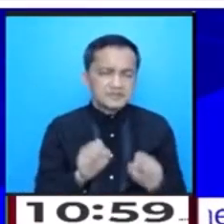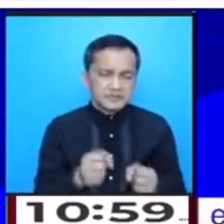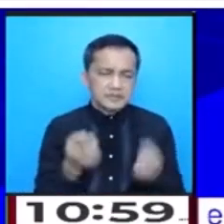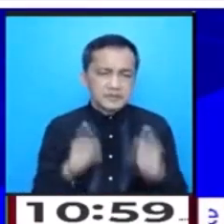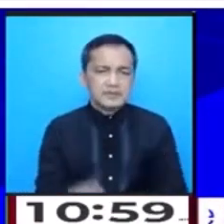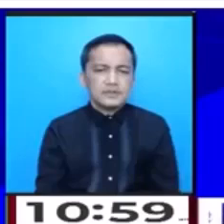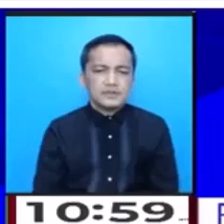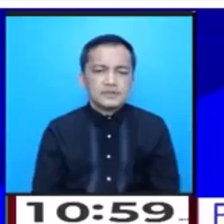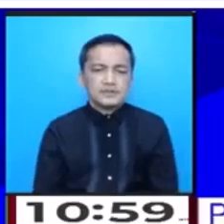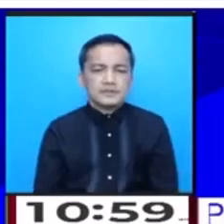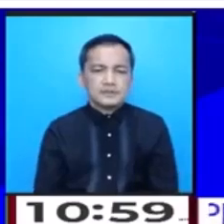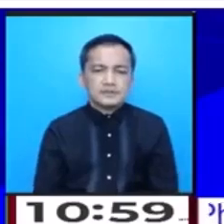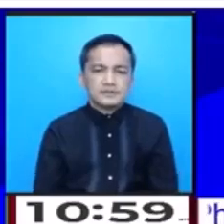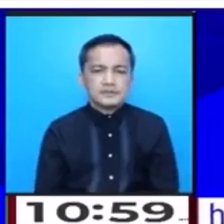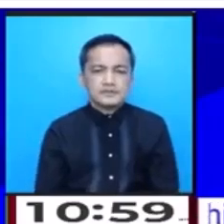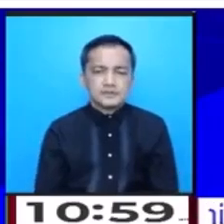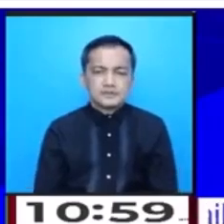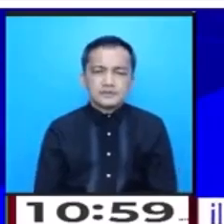years.